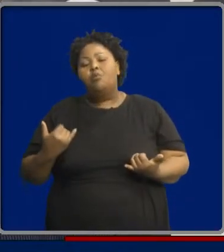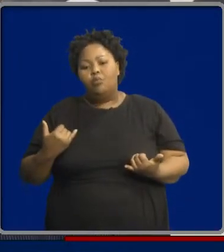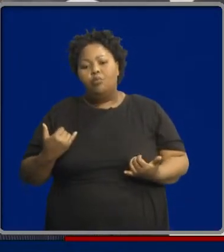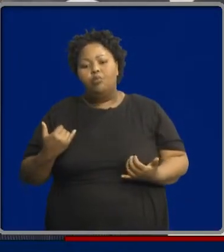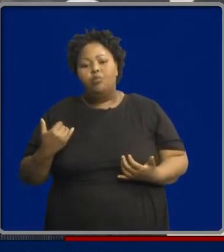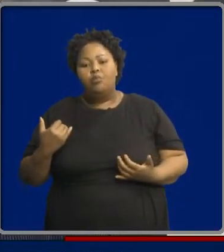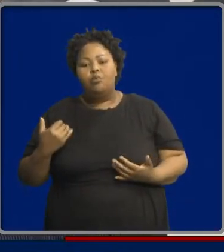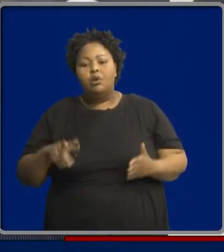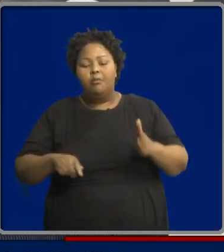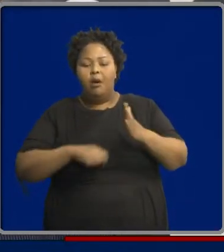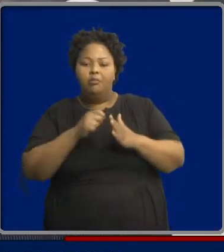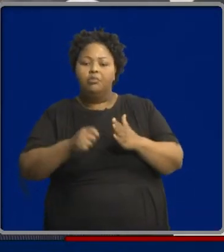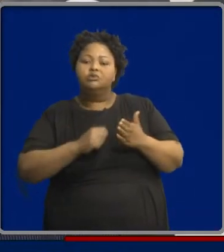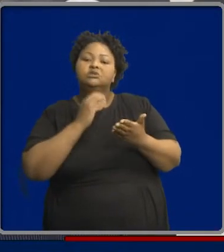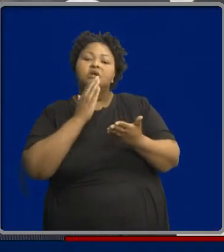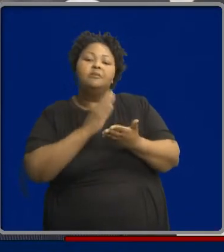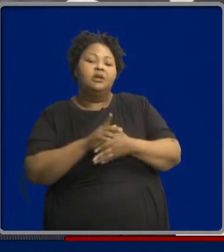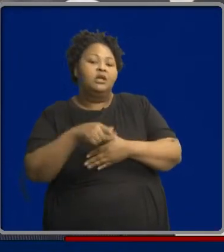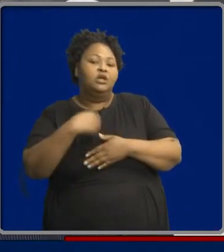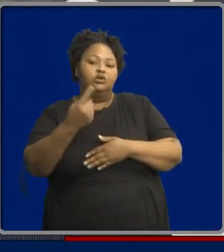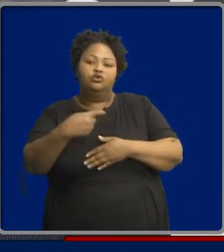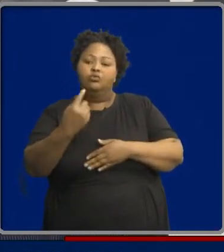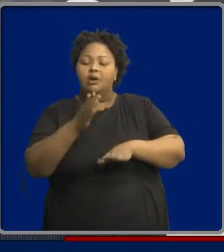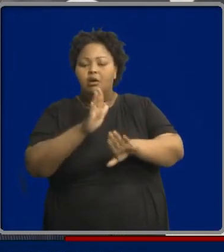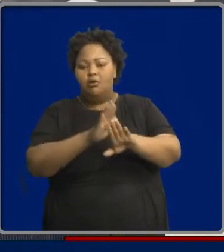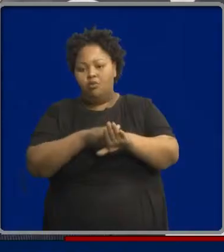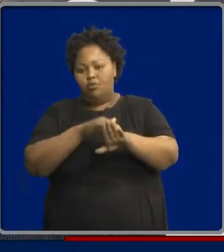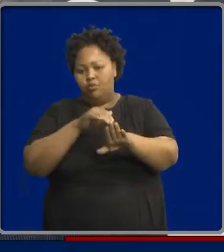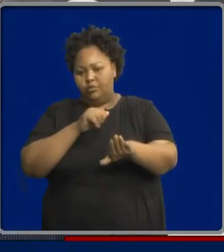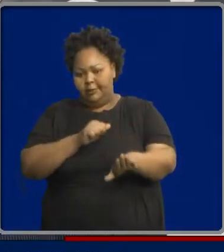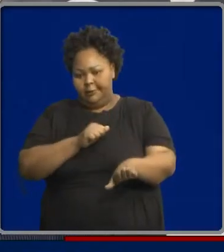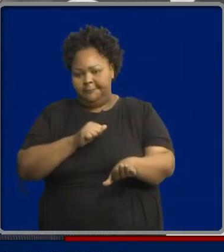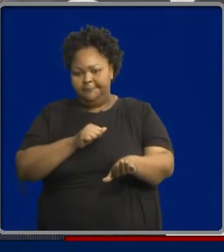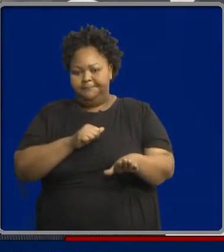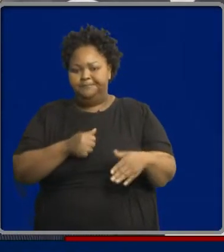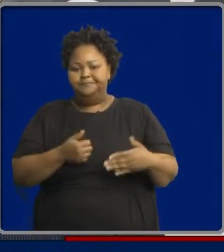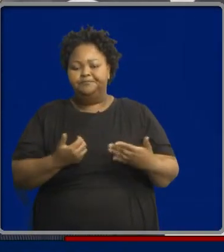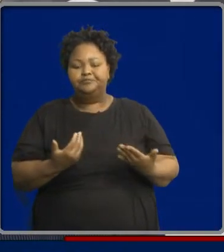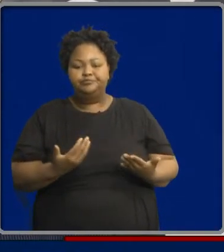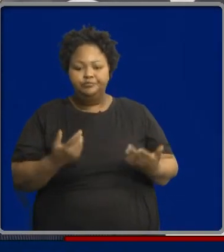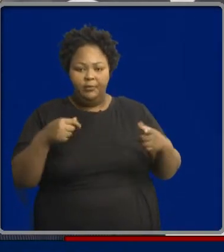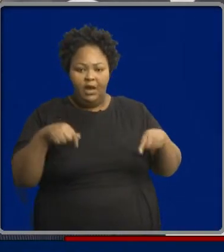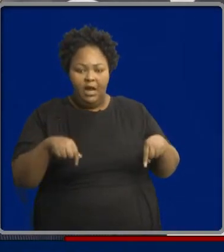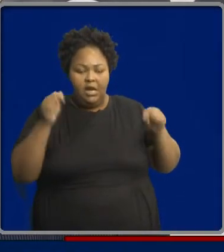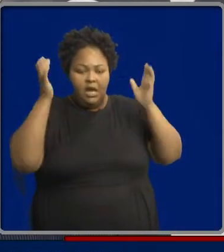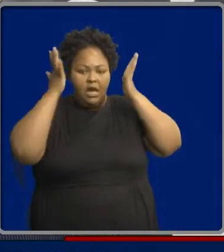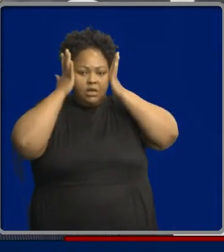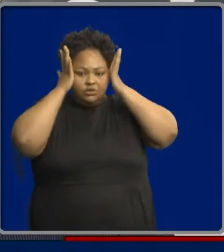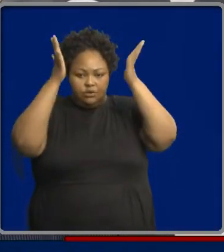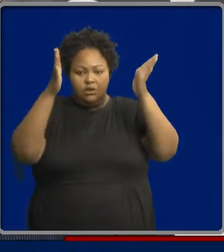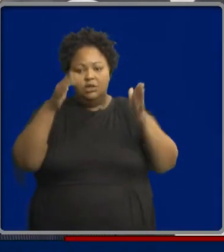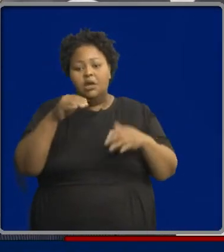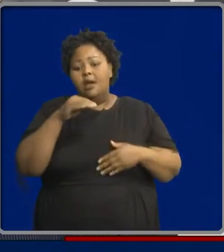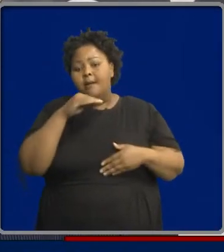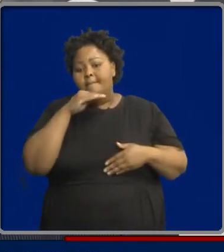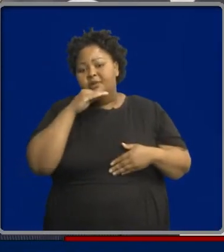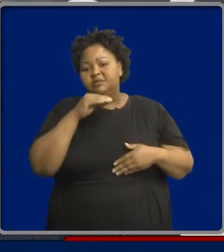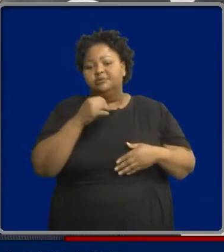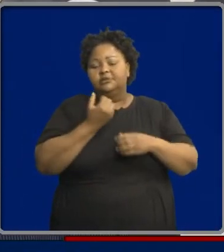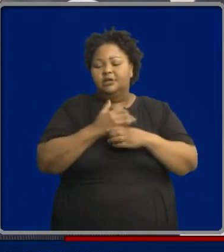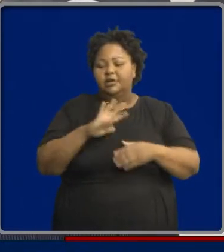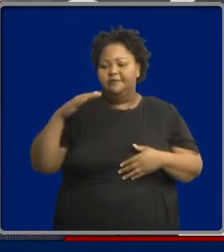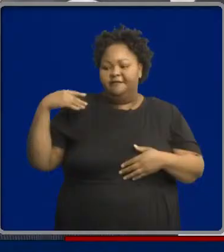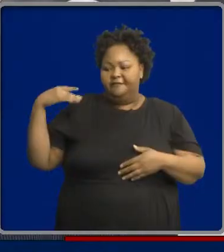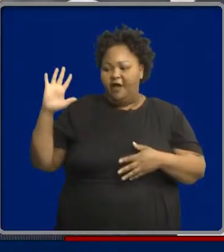on in the country and countries overall, which means there's too few US dollars